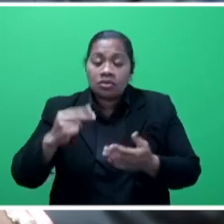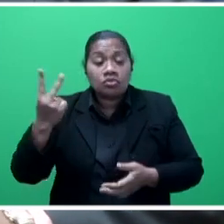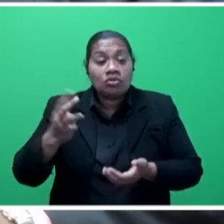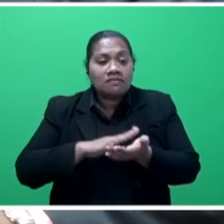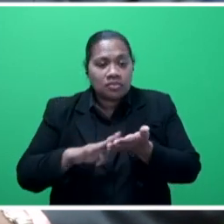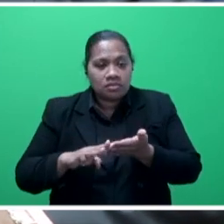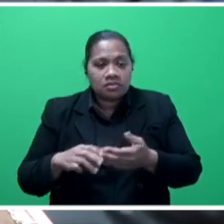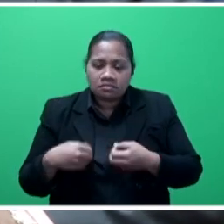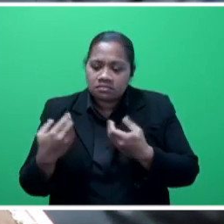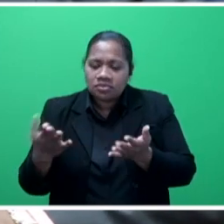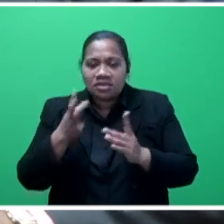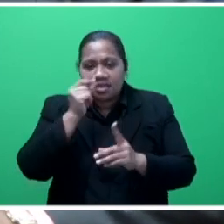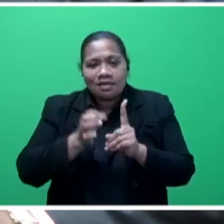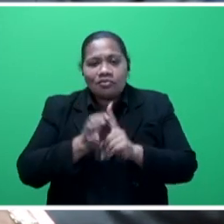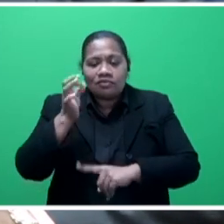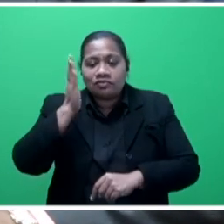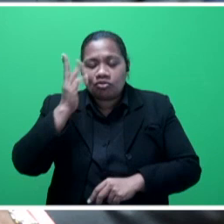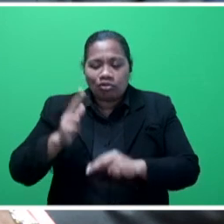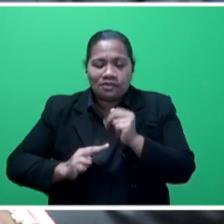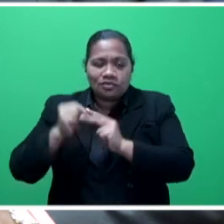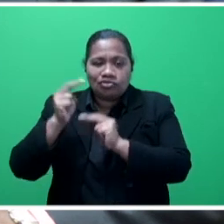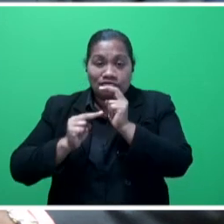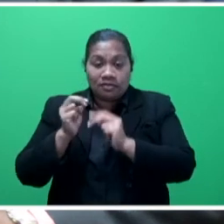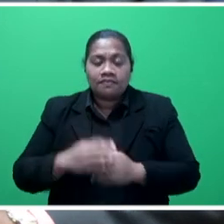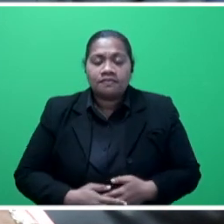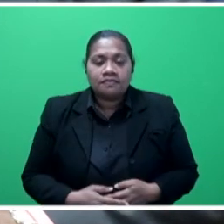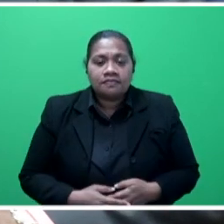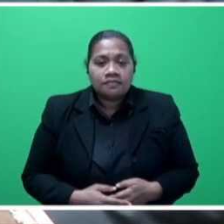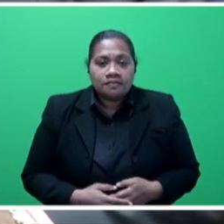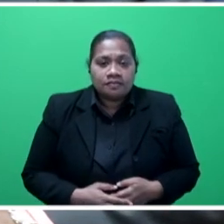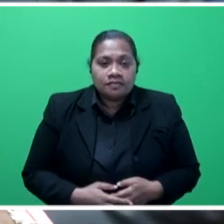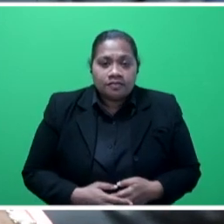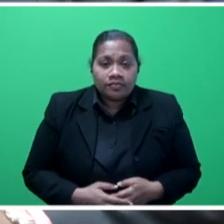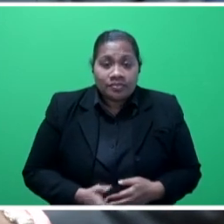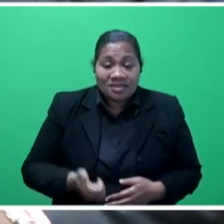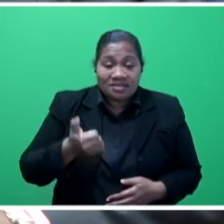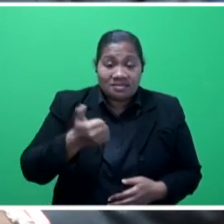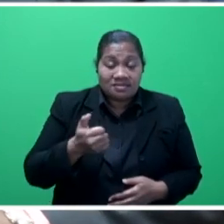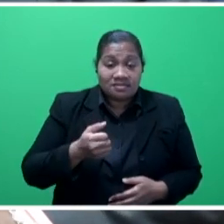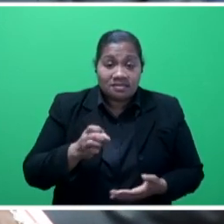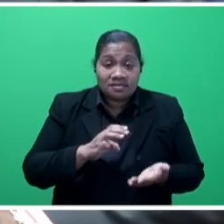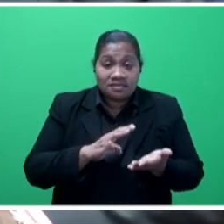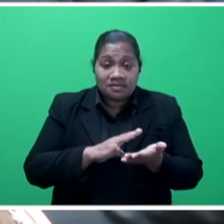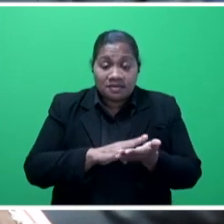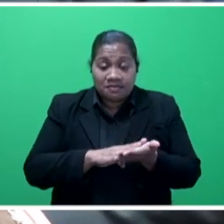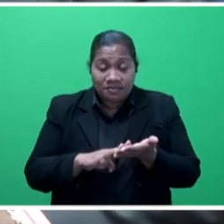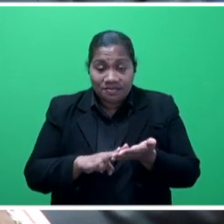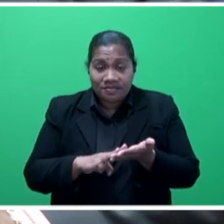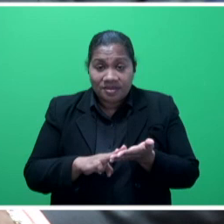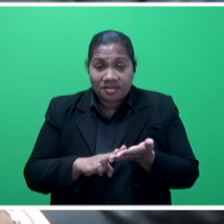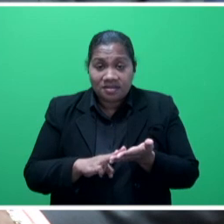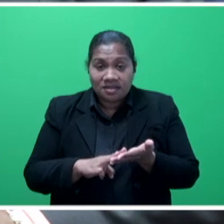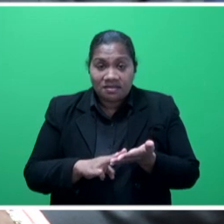to improve school infrastructure. Mr. Speaker, sir, the 60 million inflation mitigation package